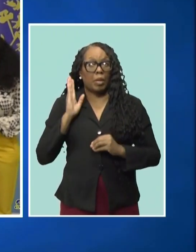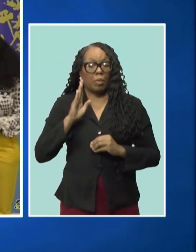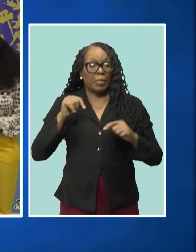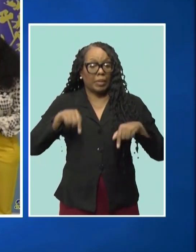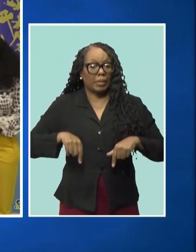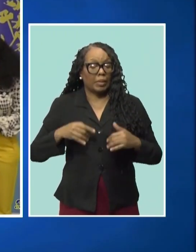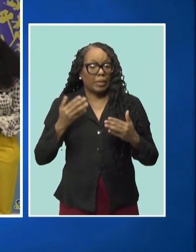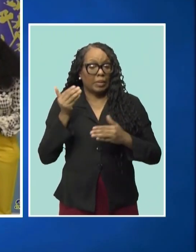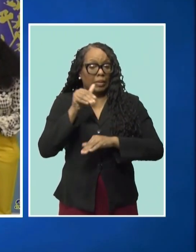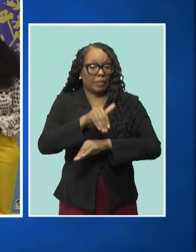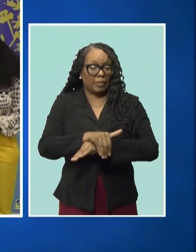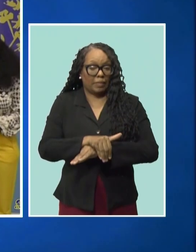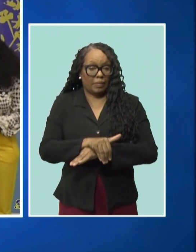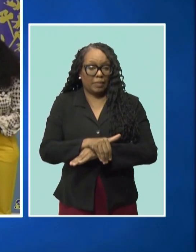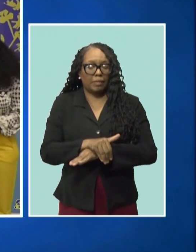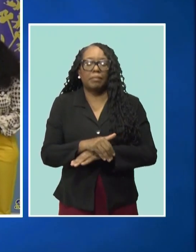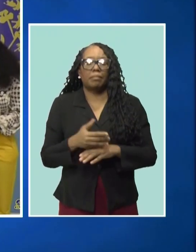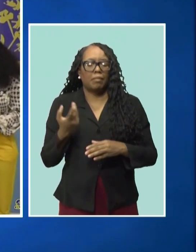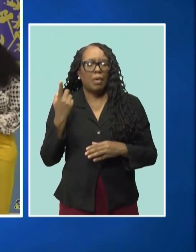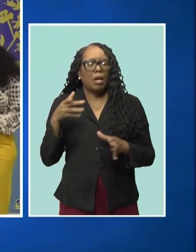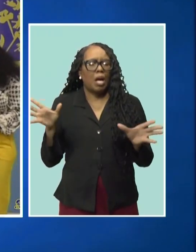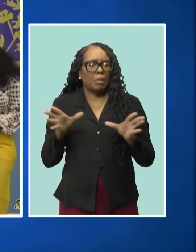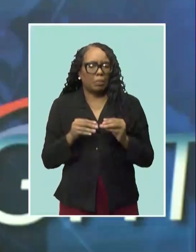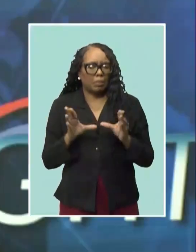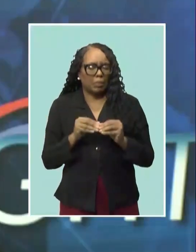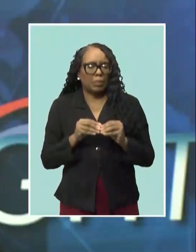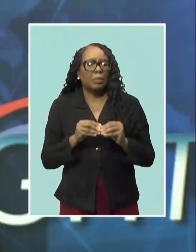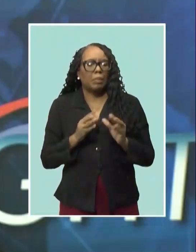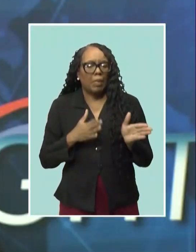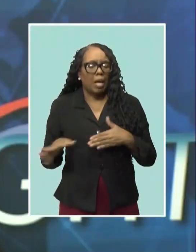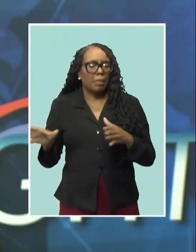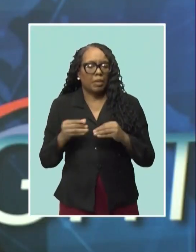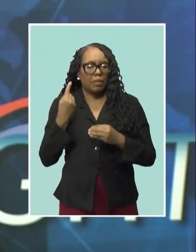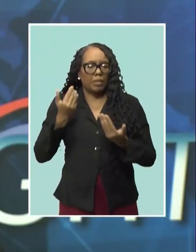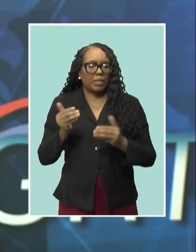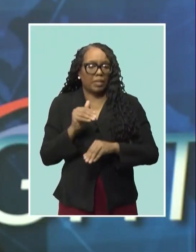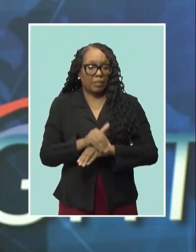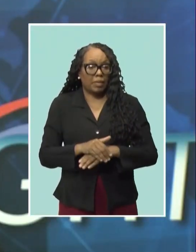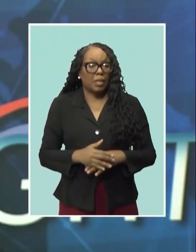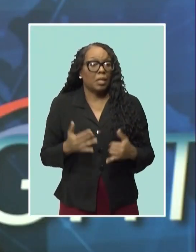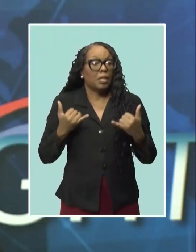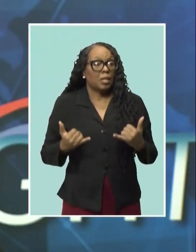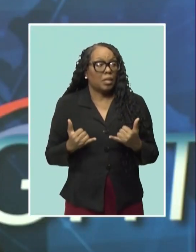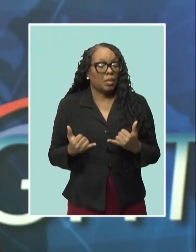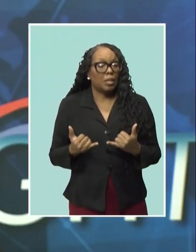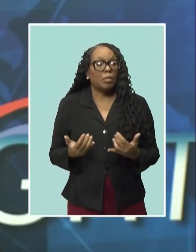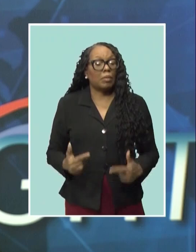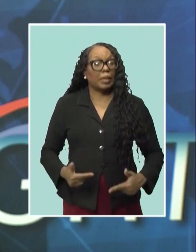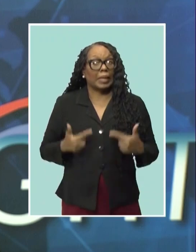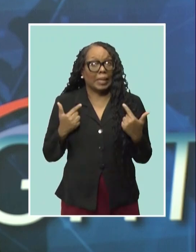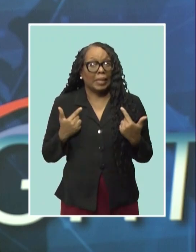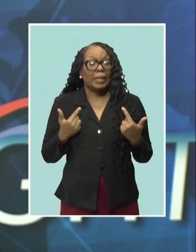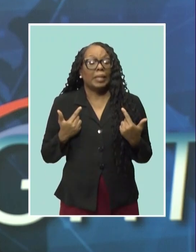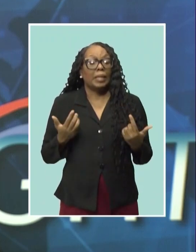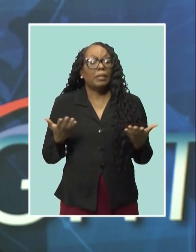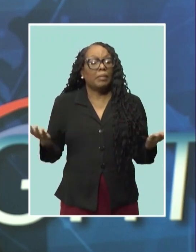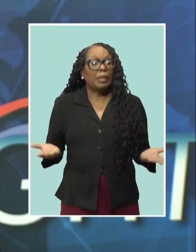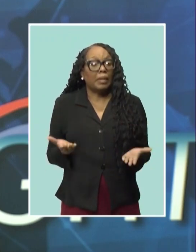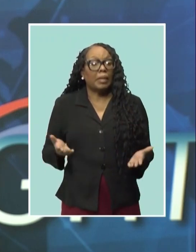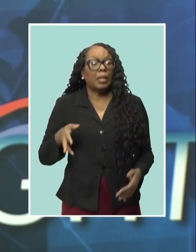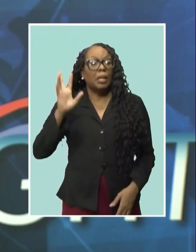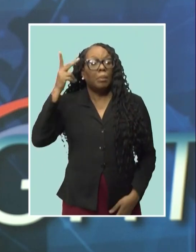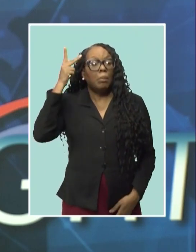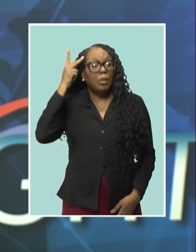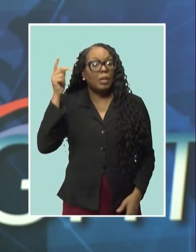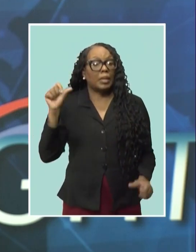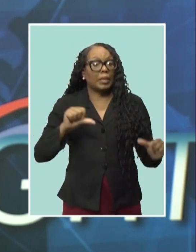evening. Sharika Griffith, CBC News. Well, joining us now to provide some insight into the development is political